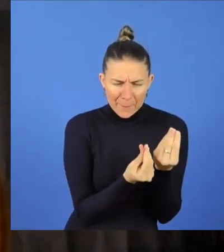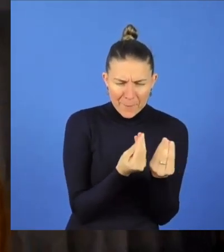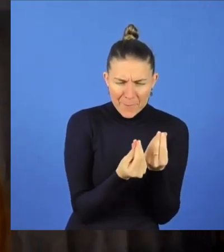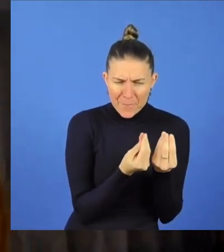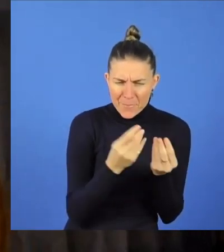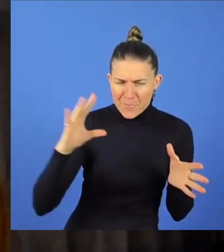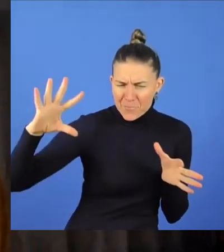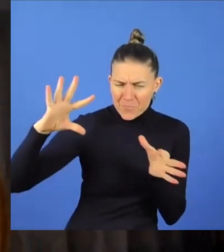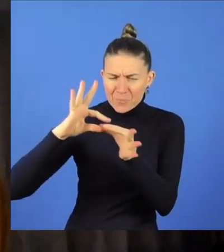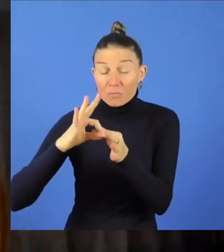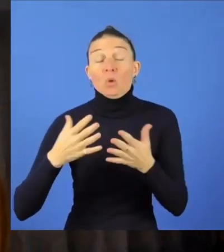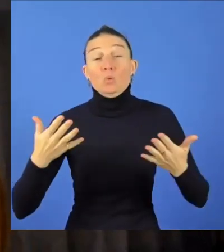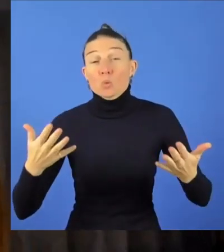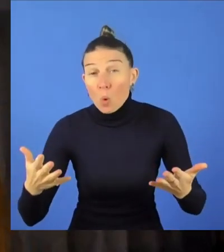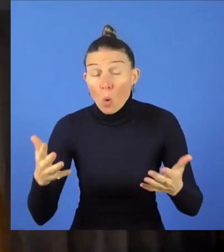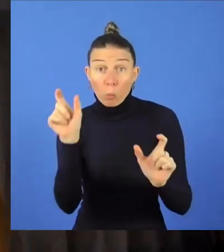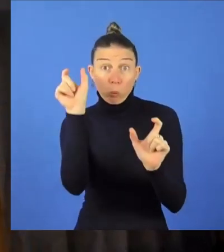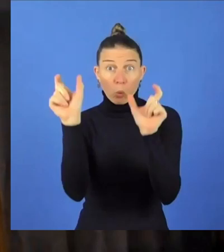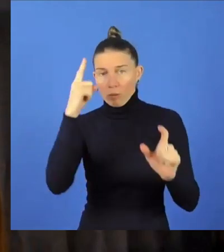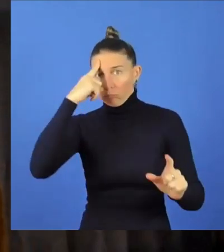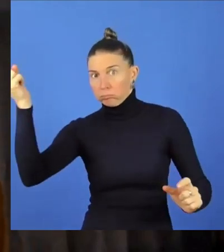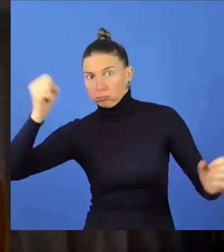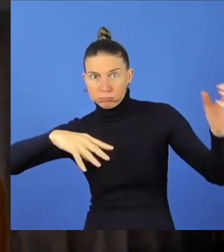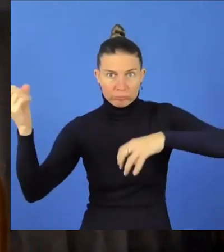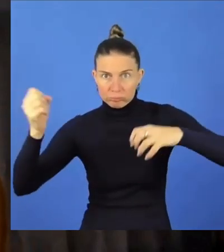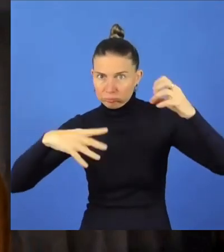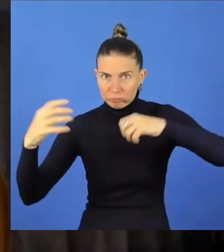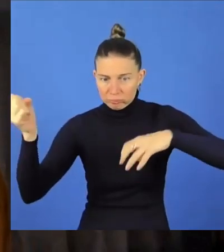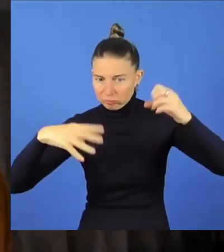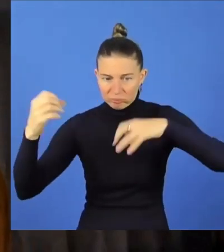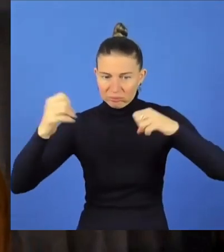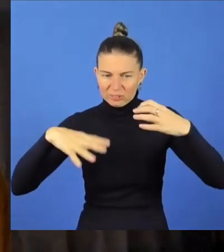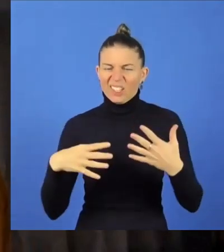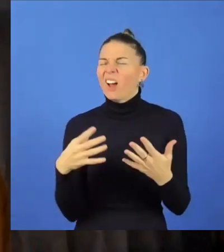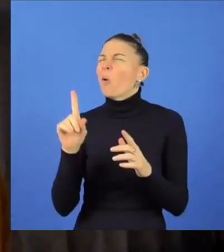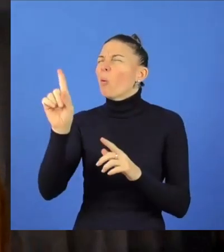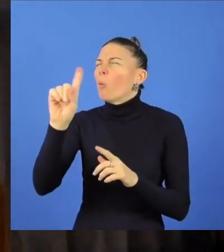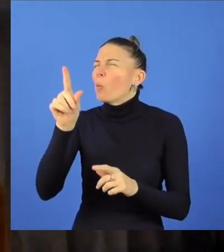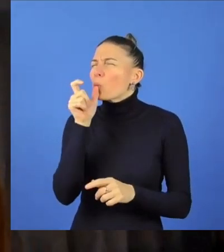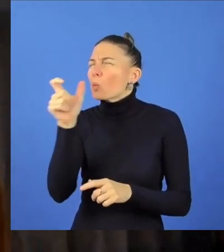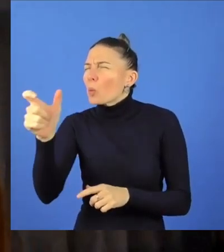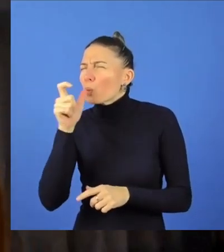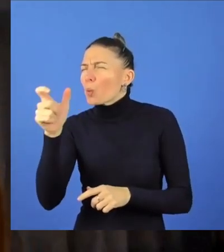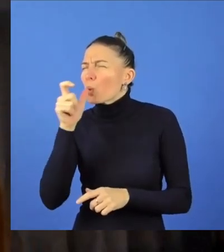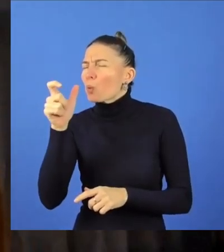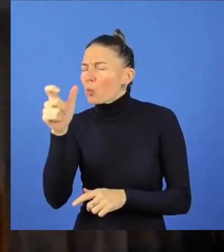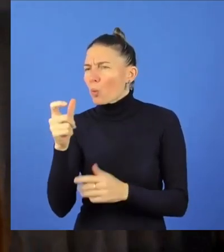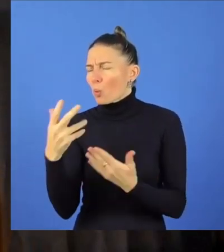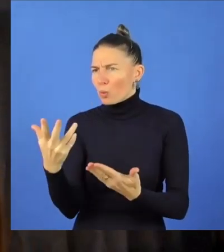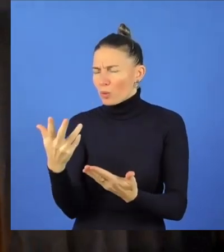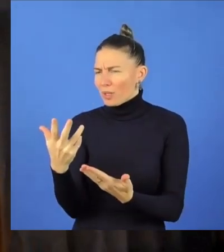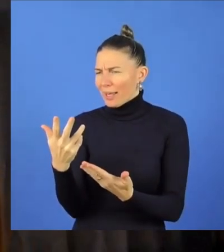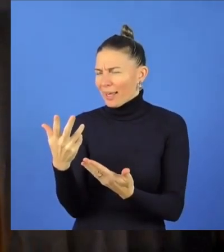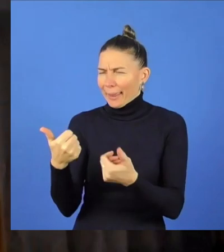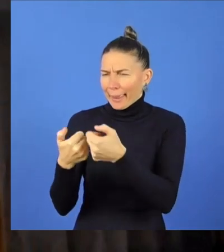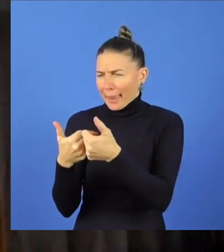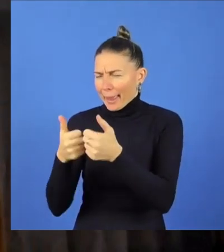brainstorming of all the words that we using could games. Think of for using games, basically. And then we tried to put them together in some creative